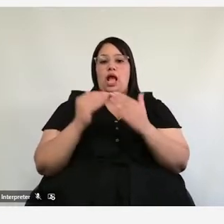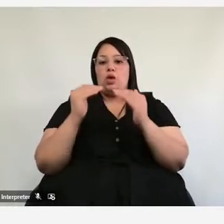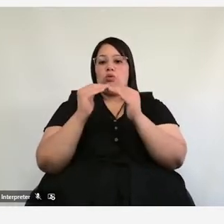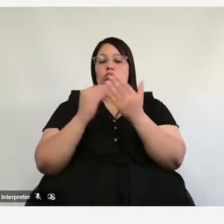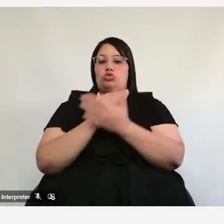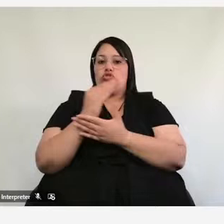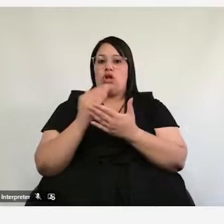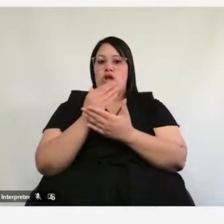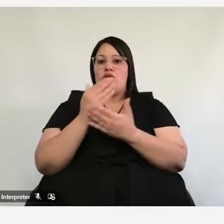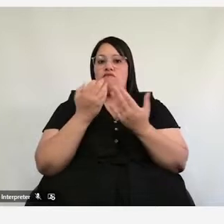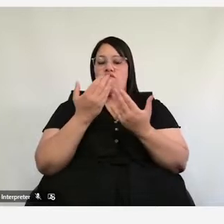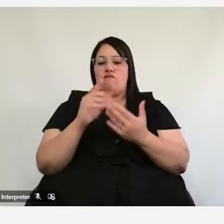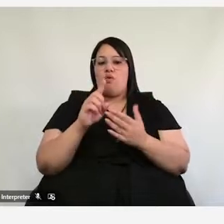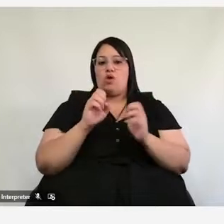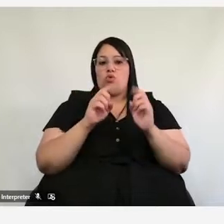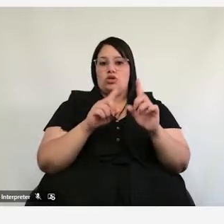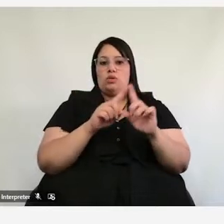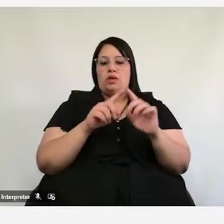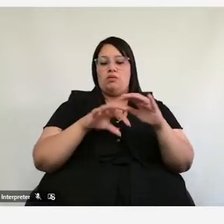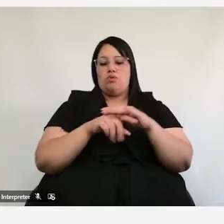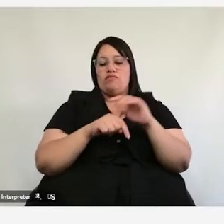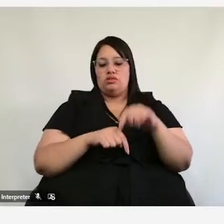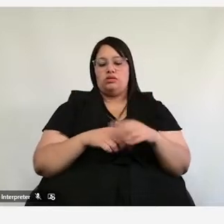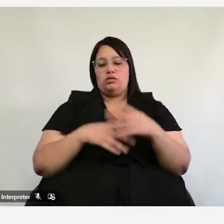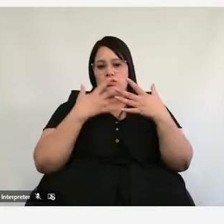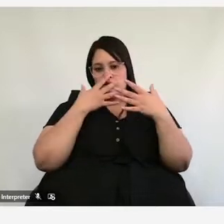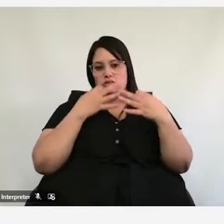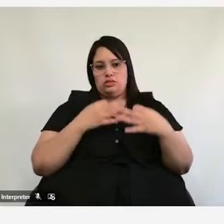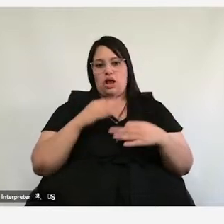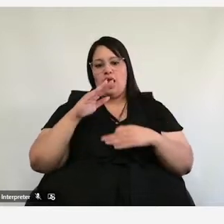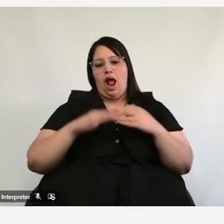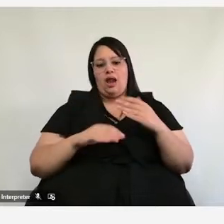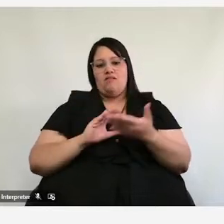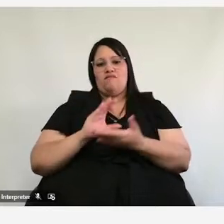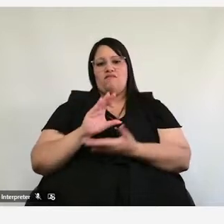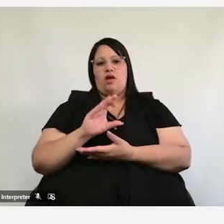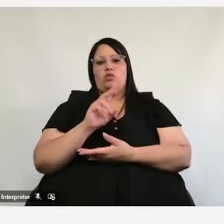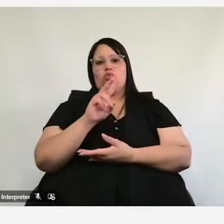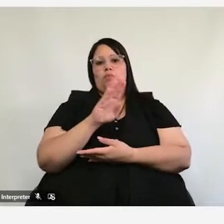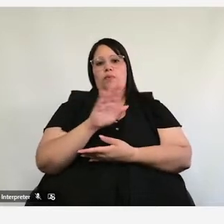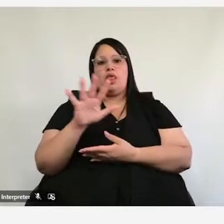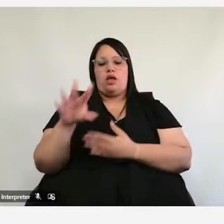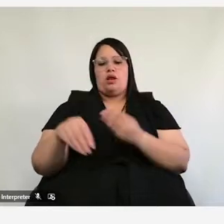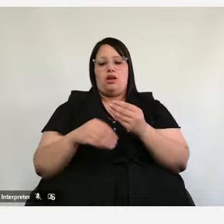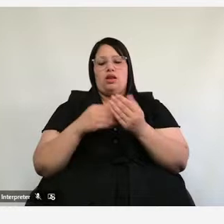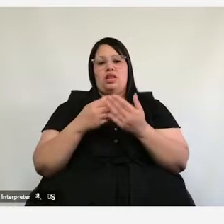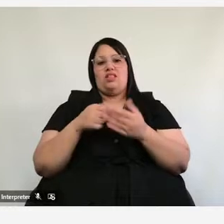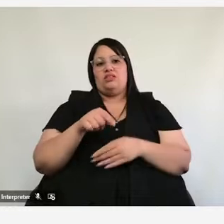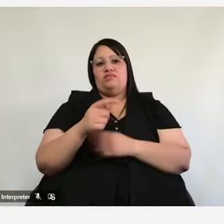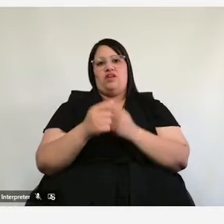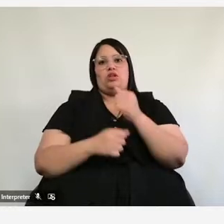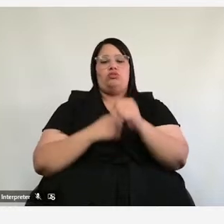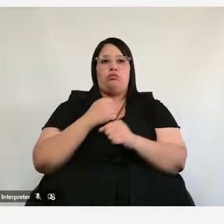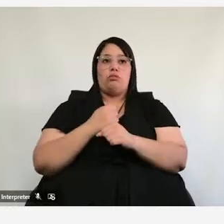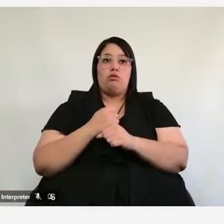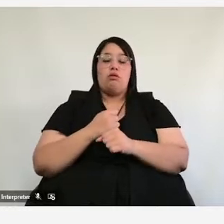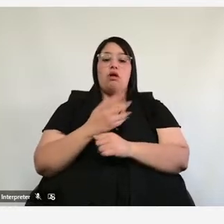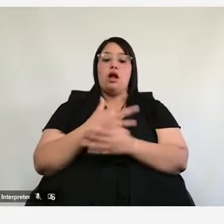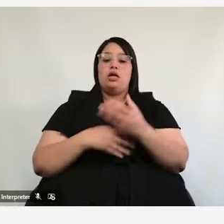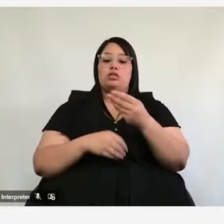for education, but this province has decided to underfund it by 2 billion rand in this financial year. The